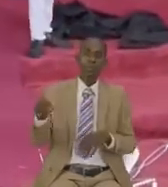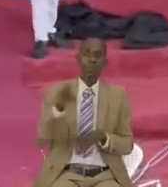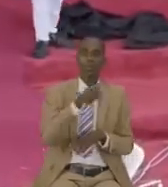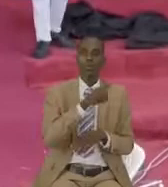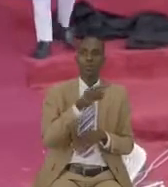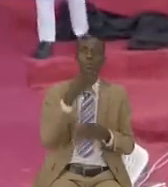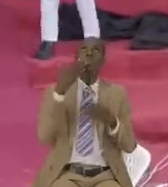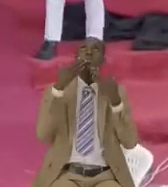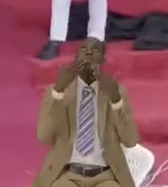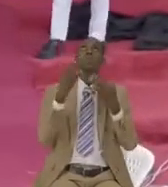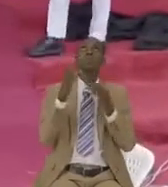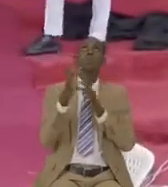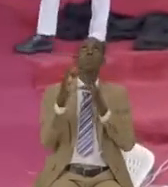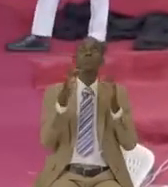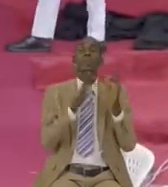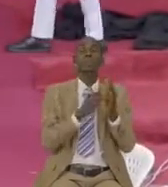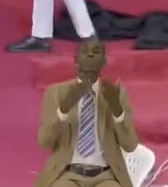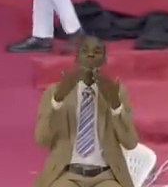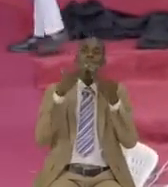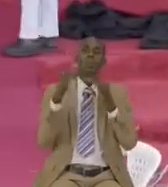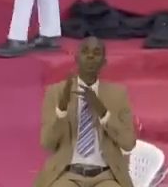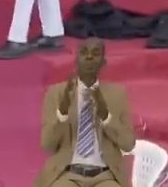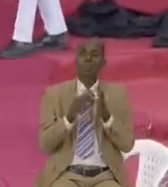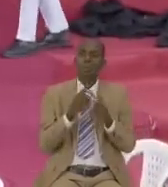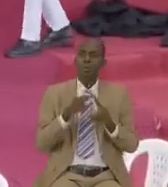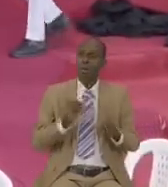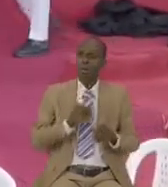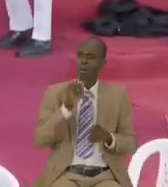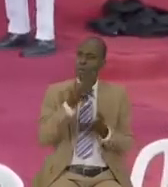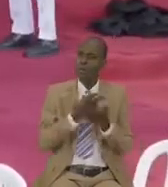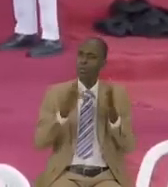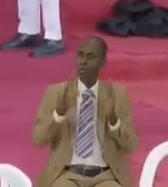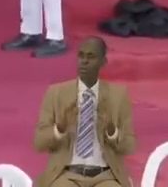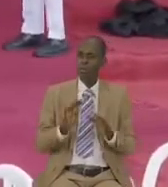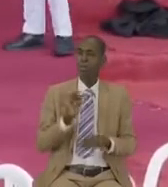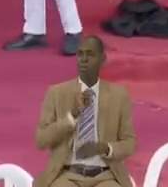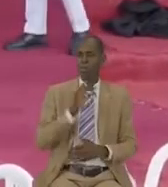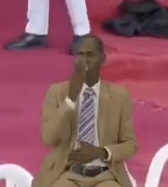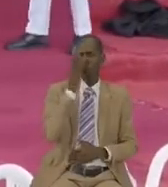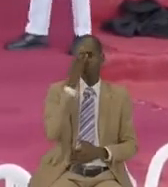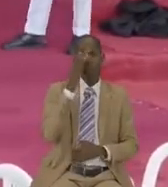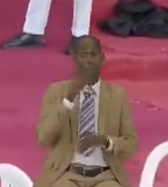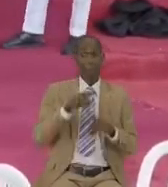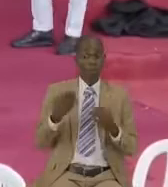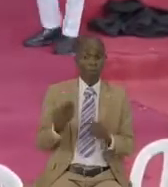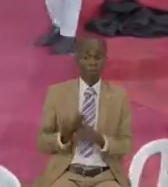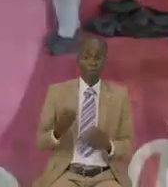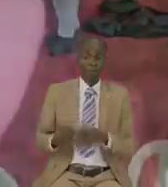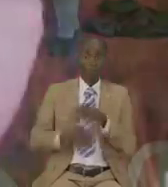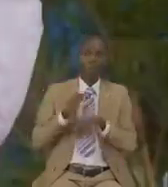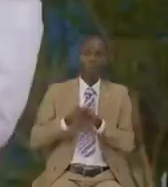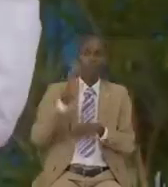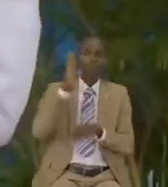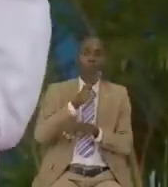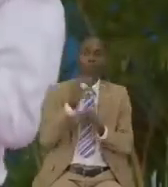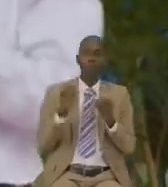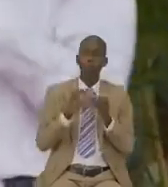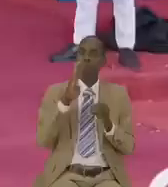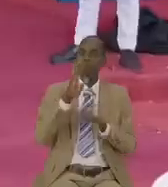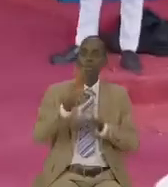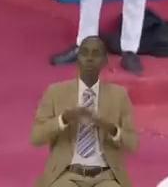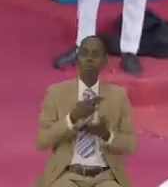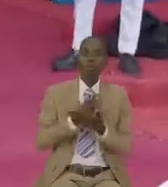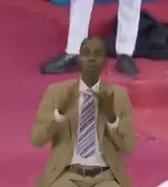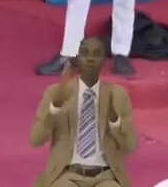you, Jesus. But I'm a failure. I know. But from today, your name shall no longer be called failure,